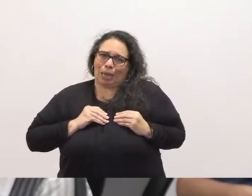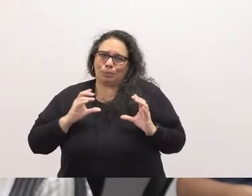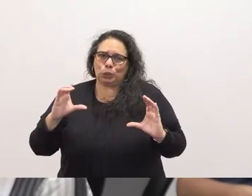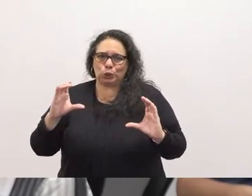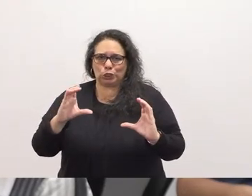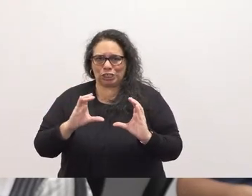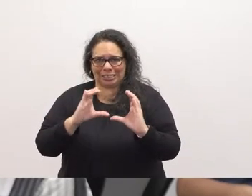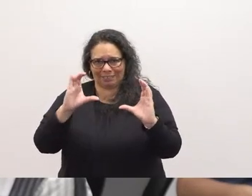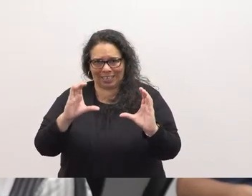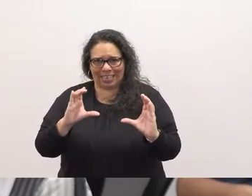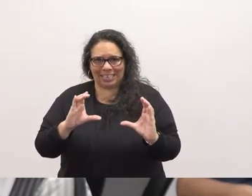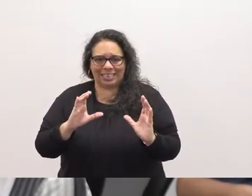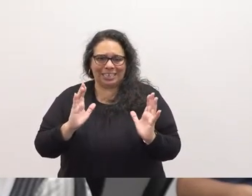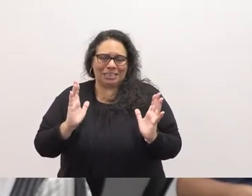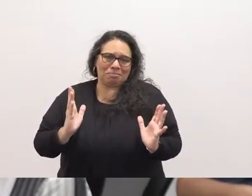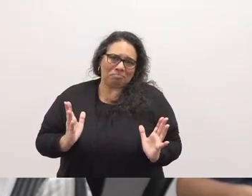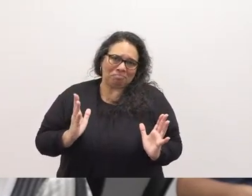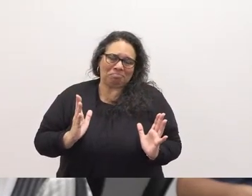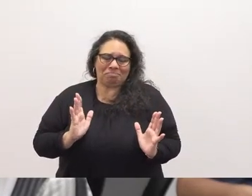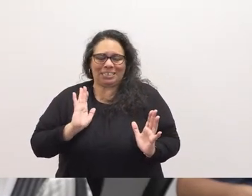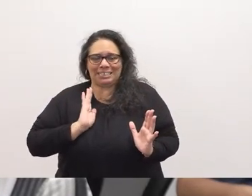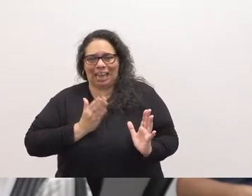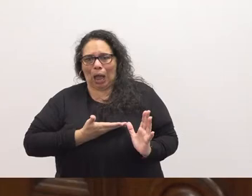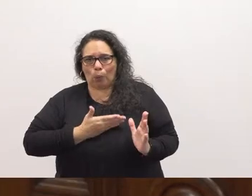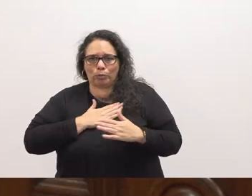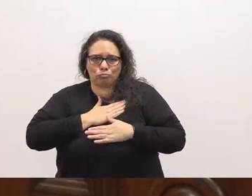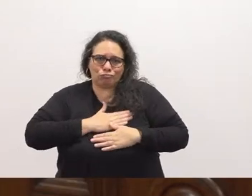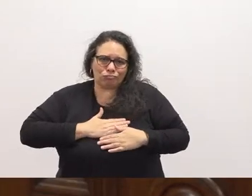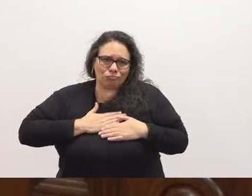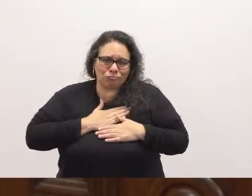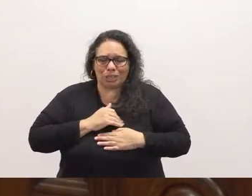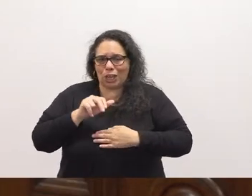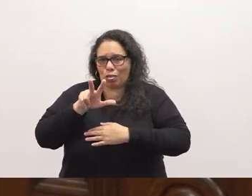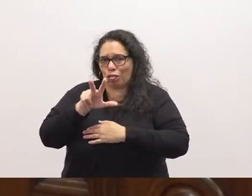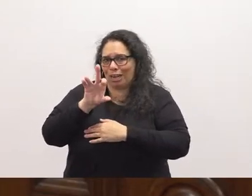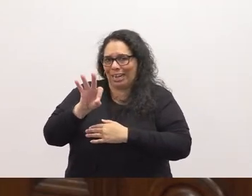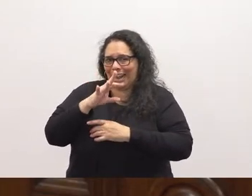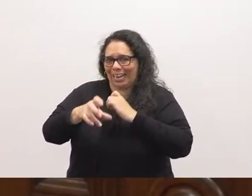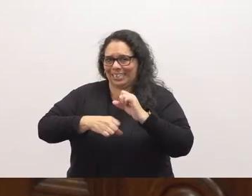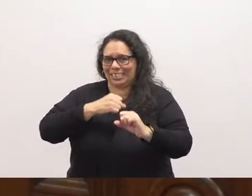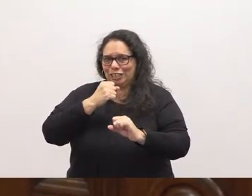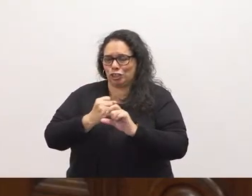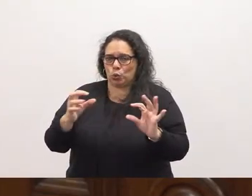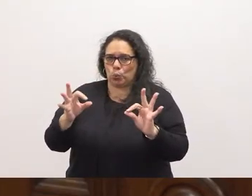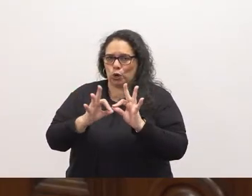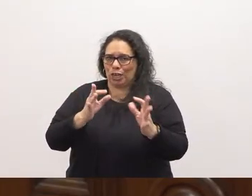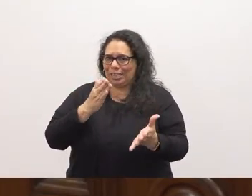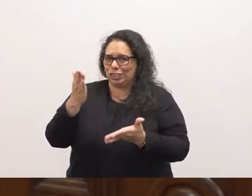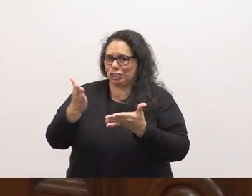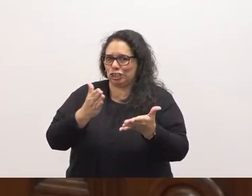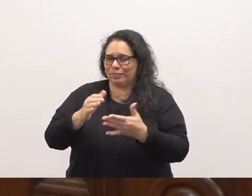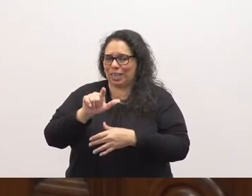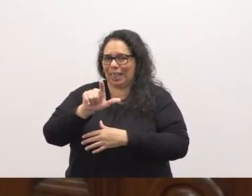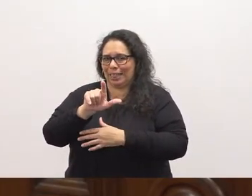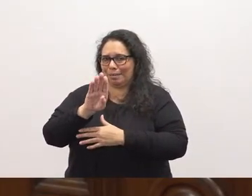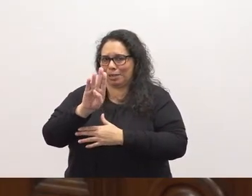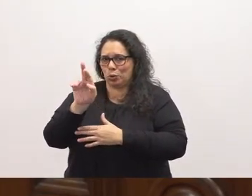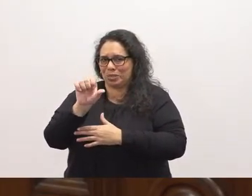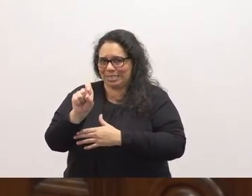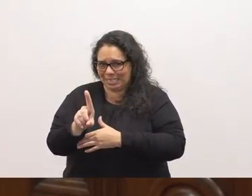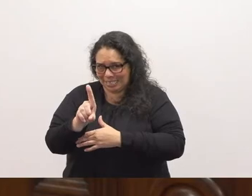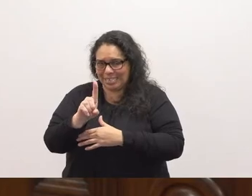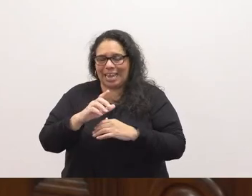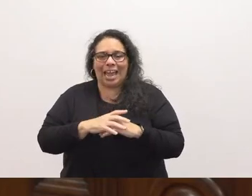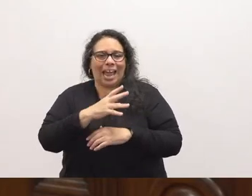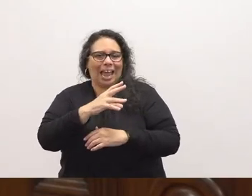certificate as a token of our appreciation for your 39 years worth of service to Long Beach Unified